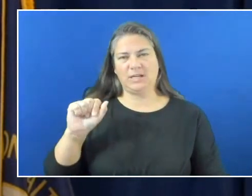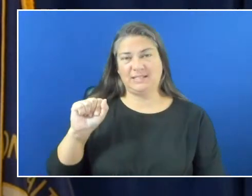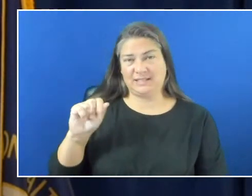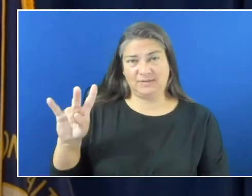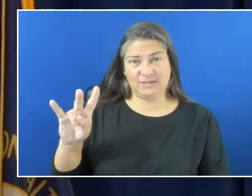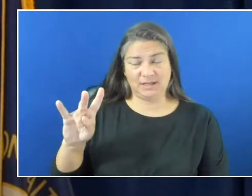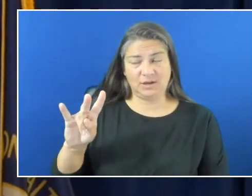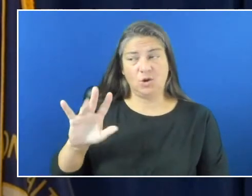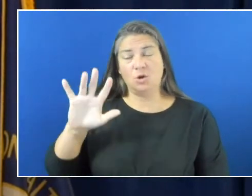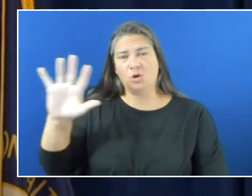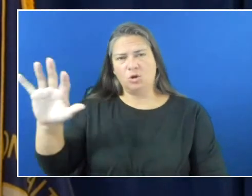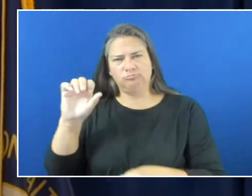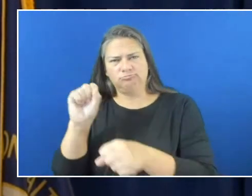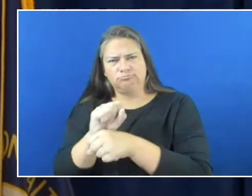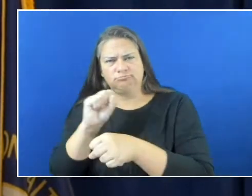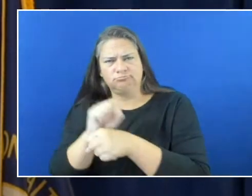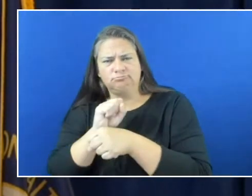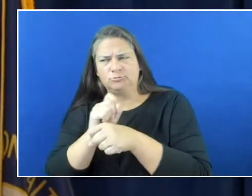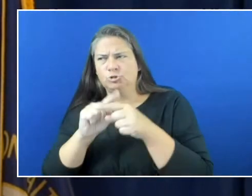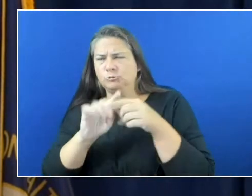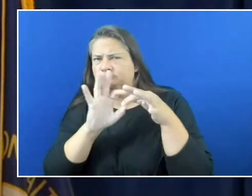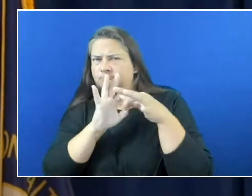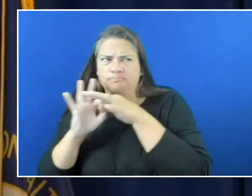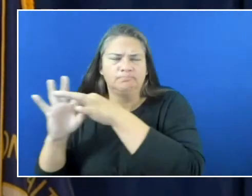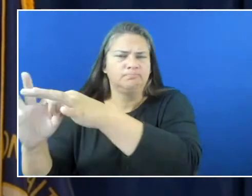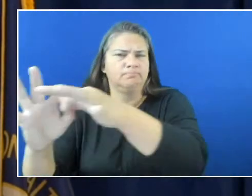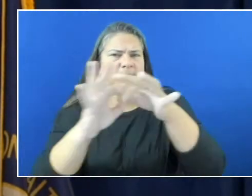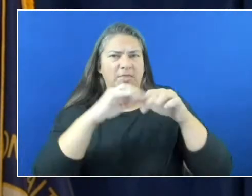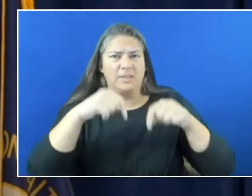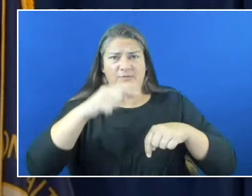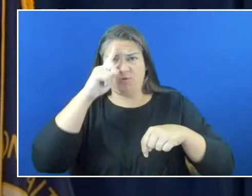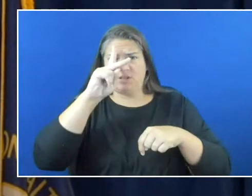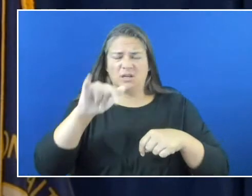coordinating this operation for Kentucky are unmeasurable.